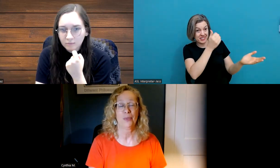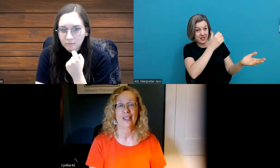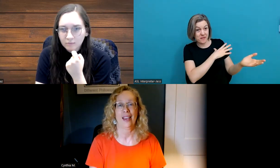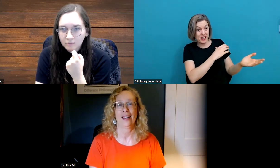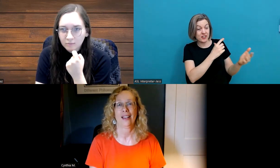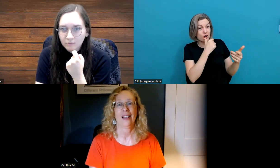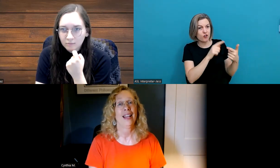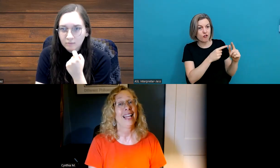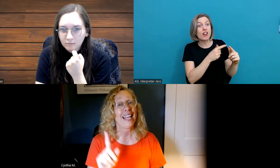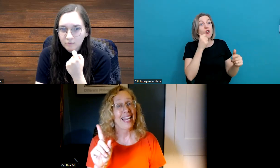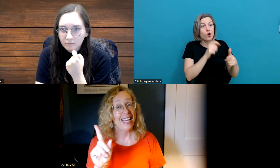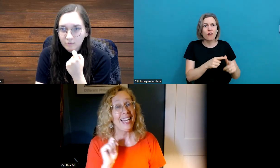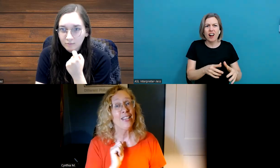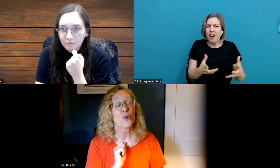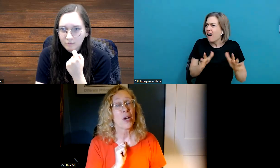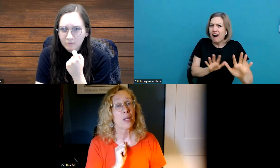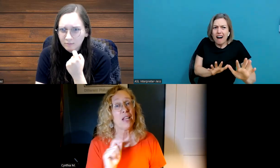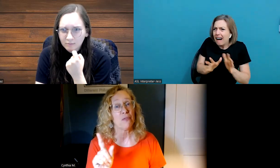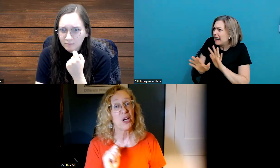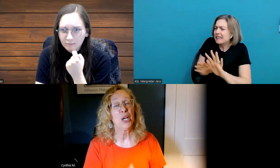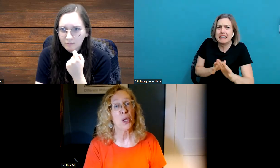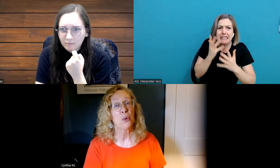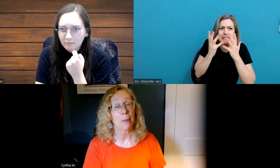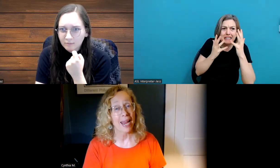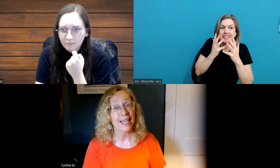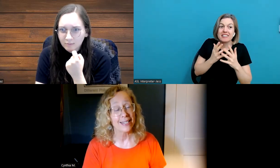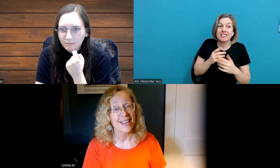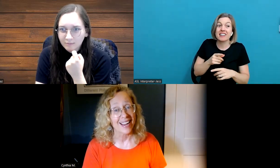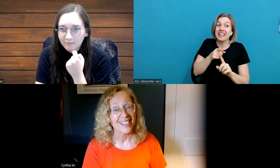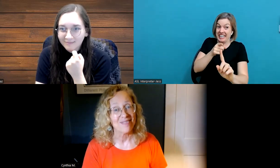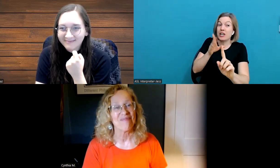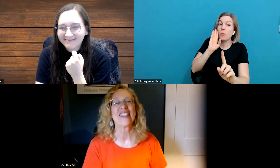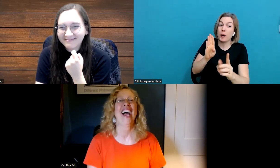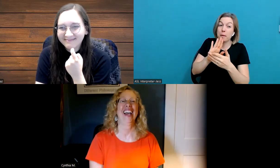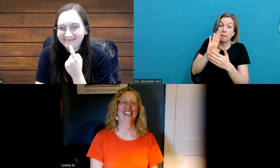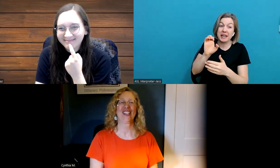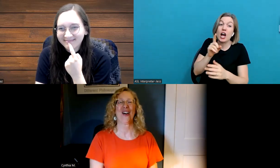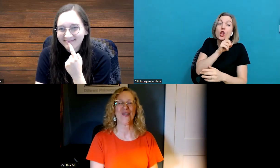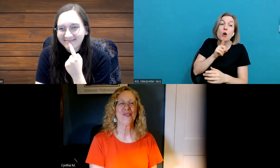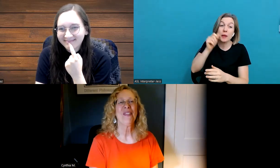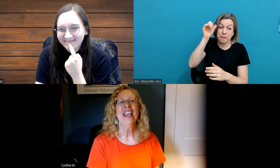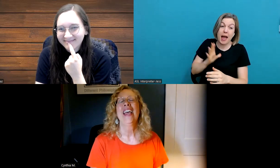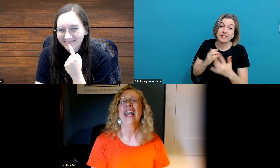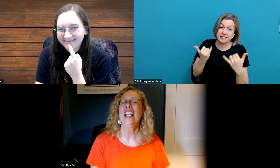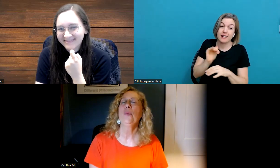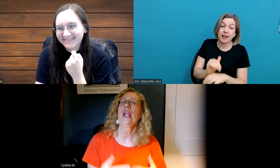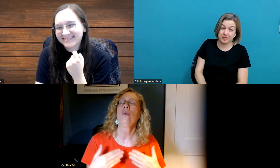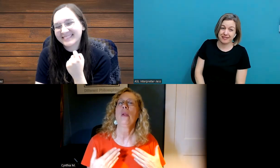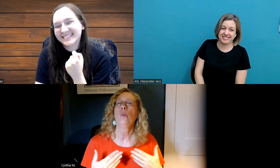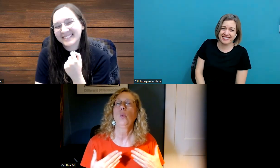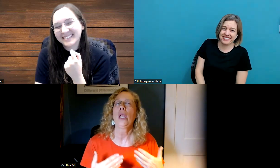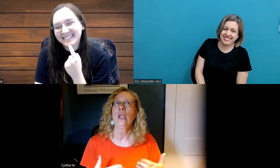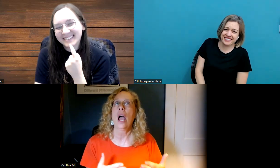She's upset. He is going to be a very lonely man tonight. So at any